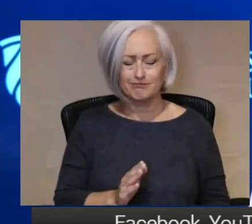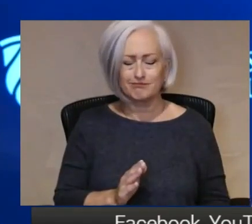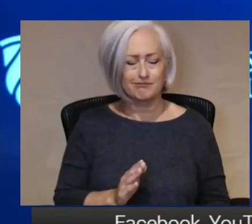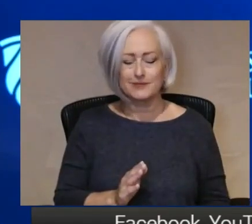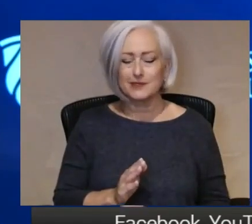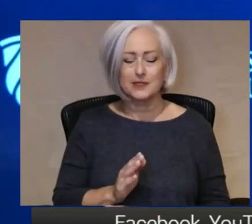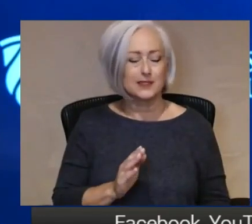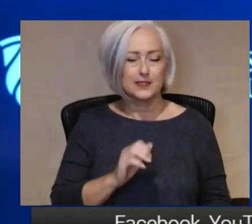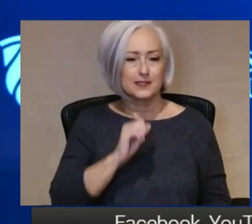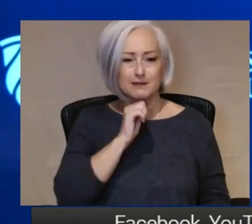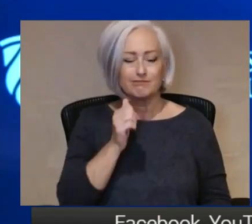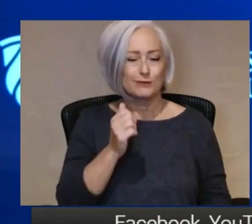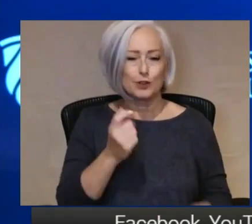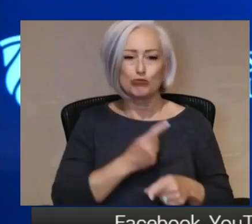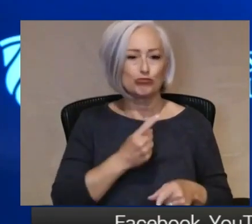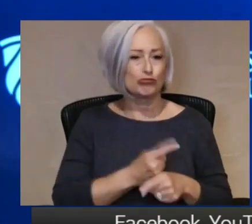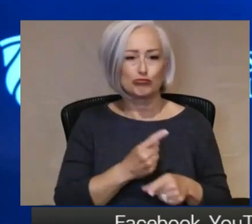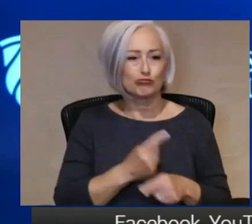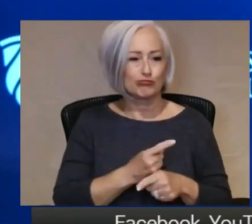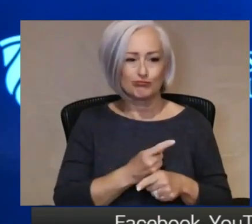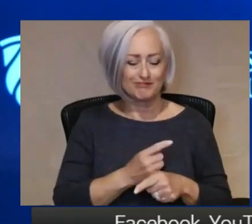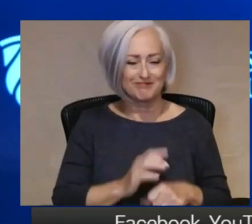and wrong, just to name a few things.